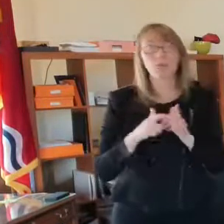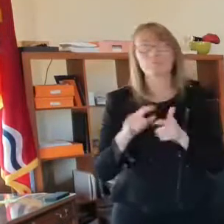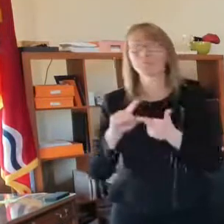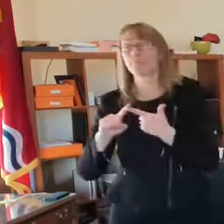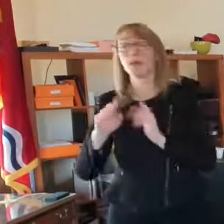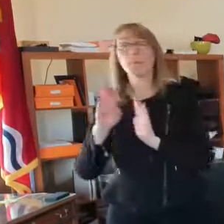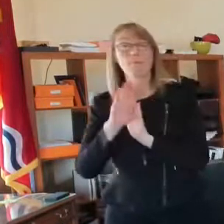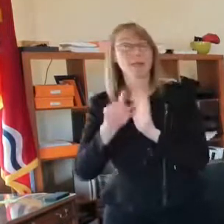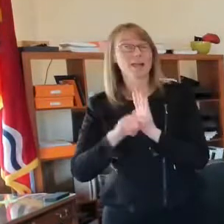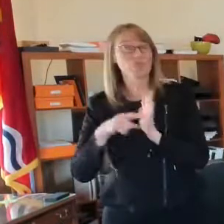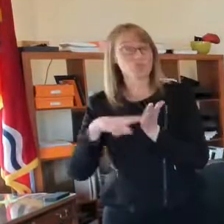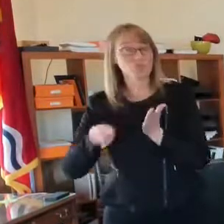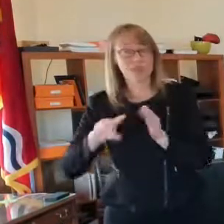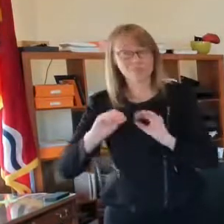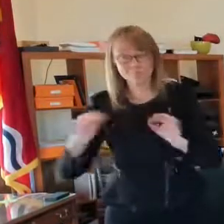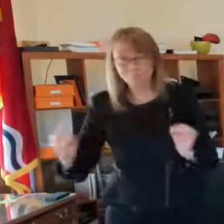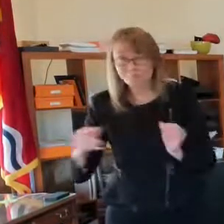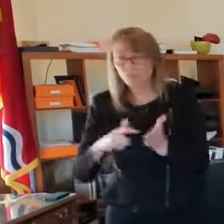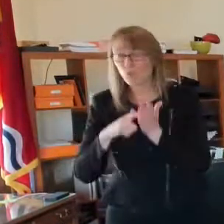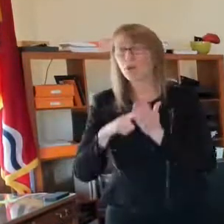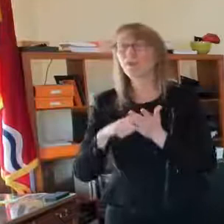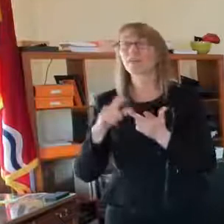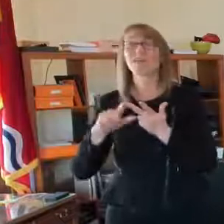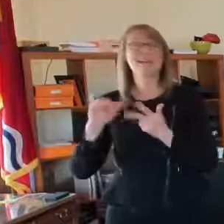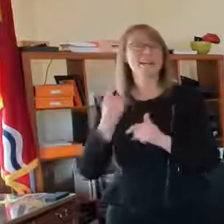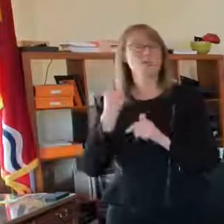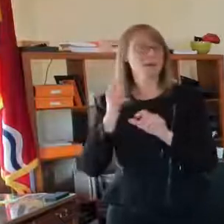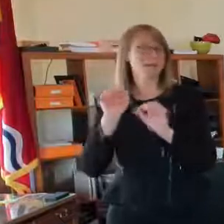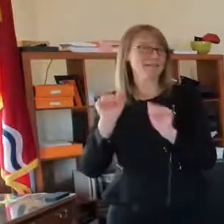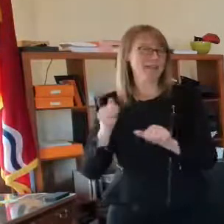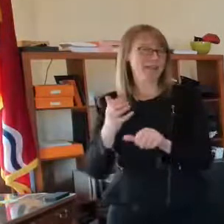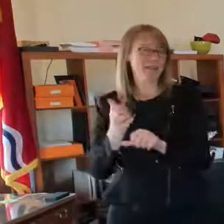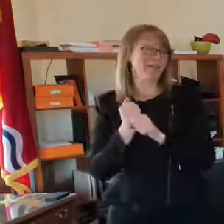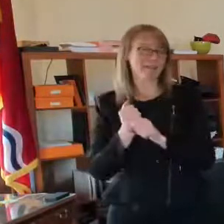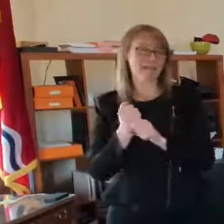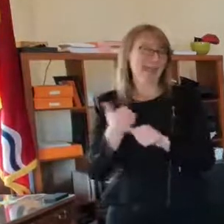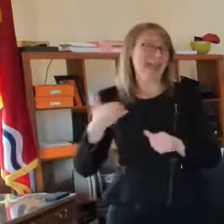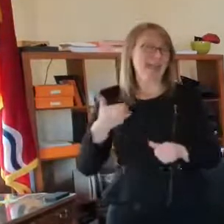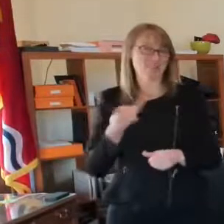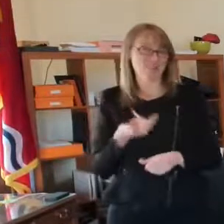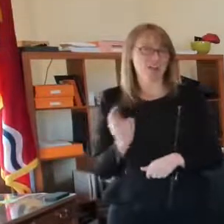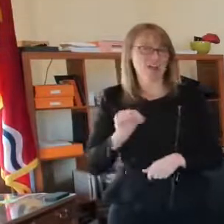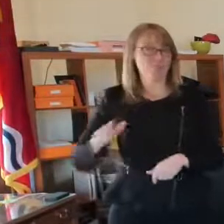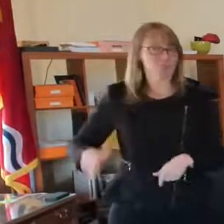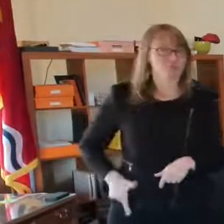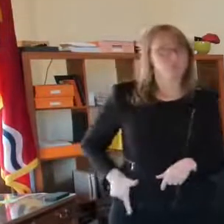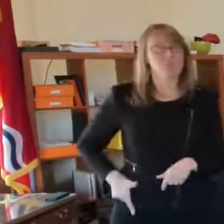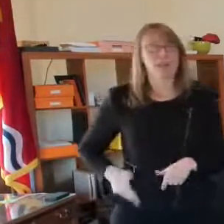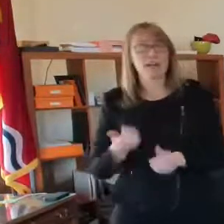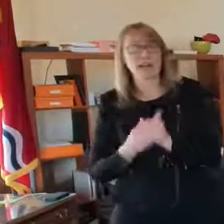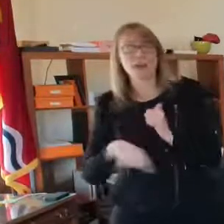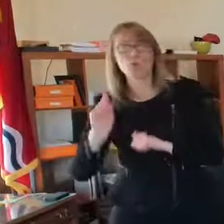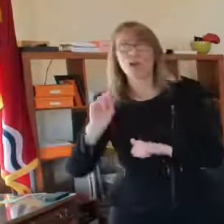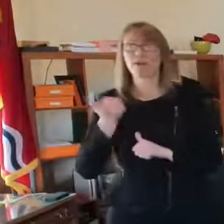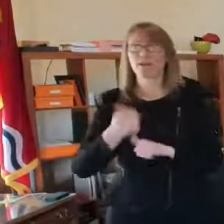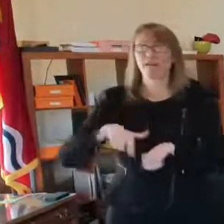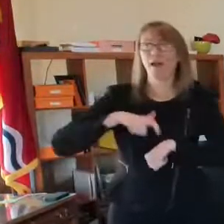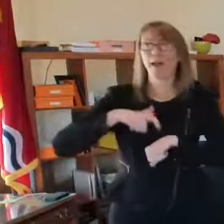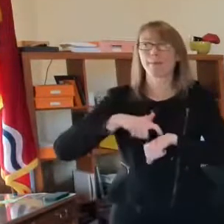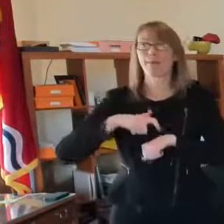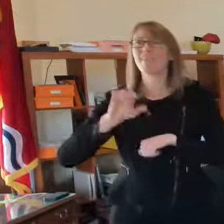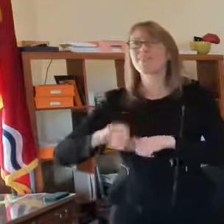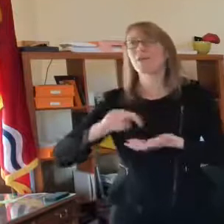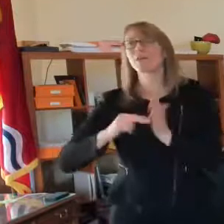Anybody can carry a gun anywhere, anytime, and there is no doubt that that makes the situation more dangerous for